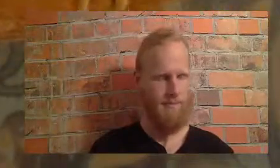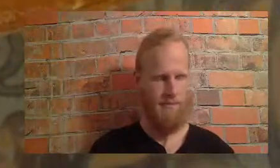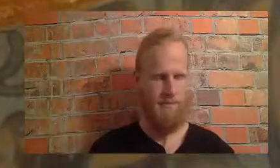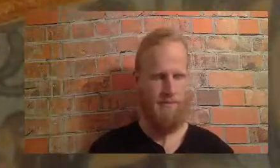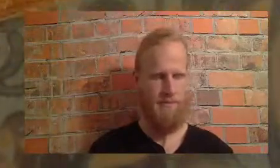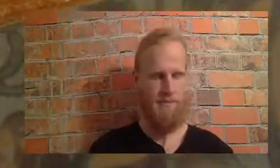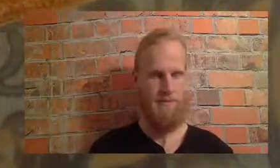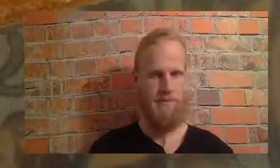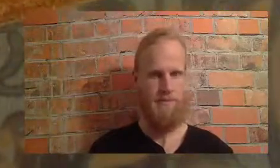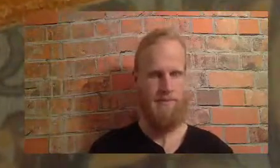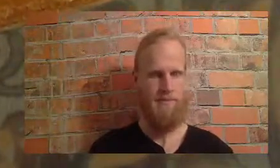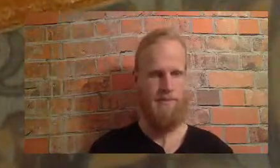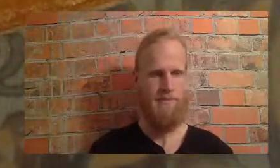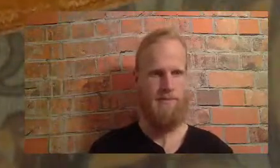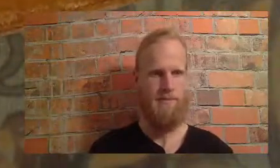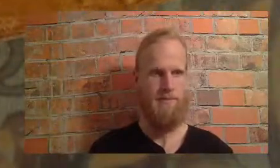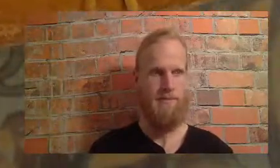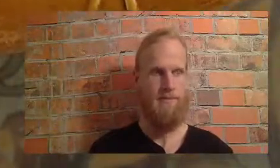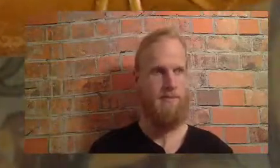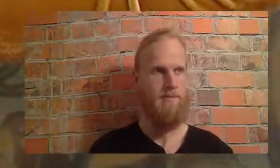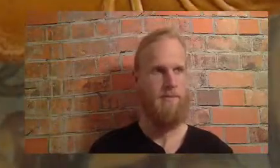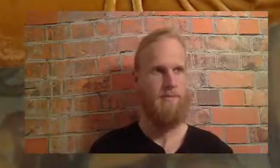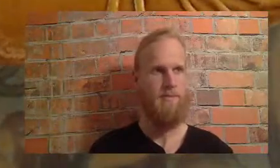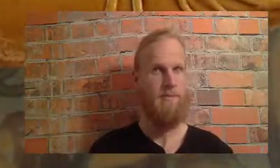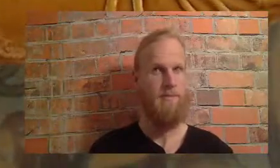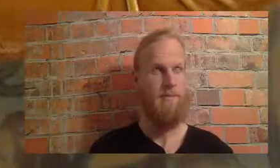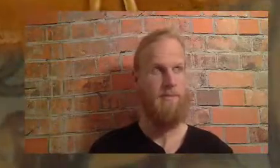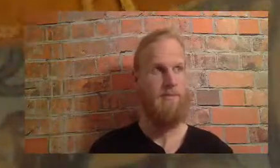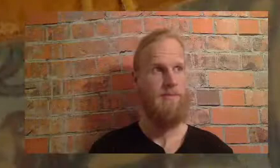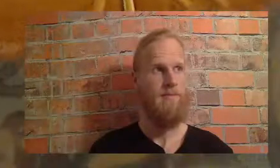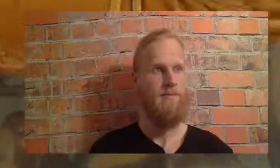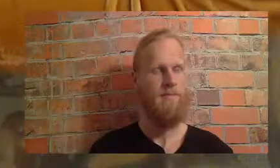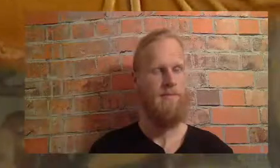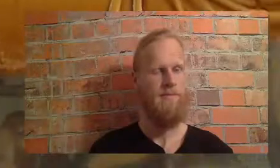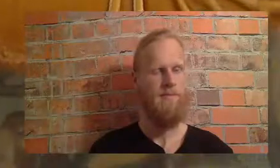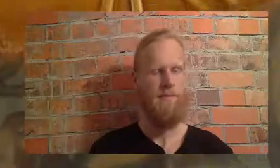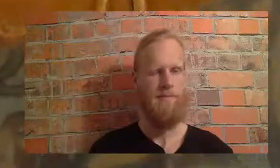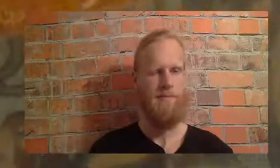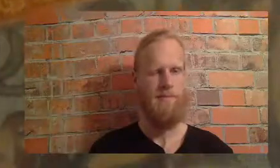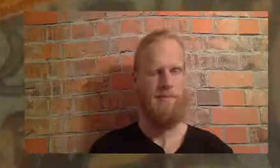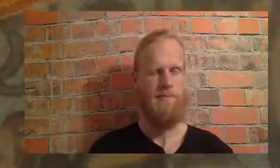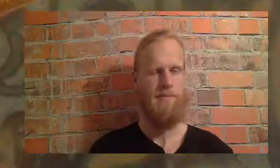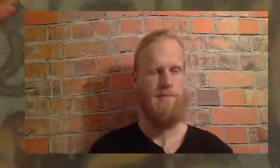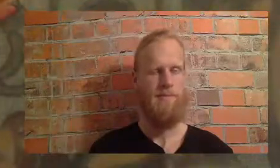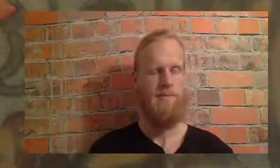Imagining yourself feeling comfortable here.